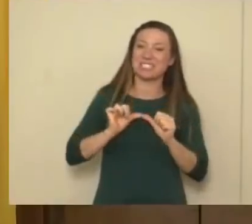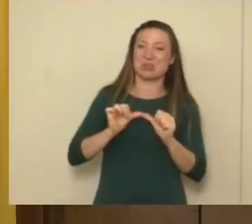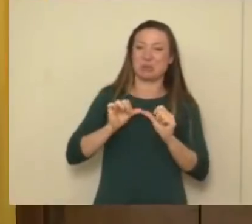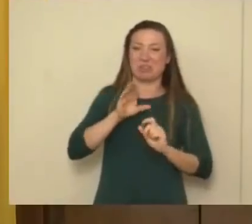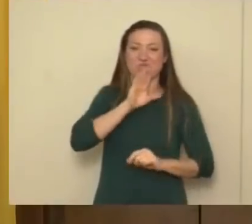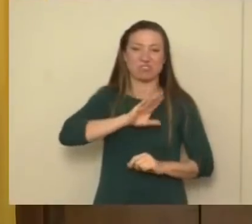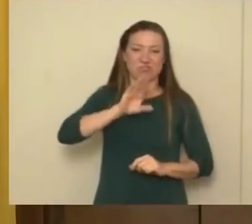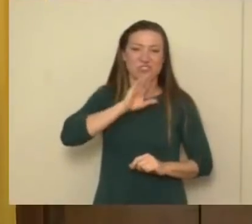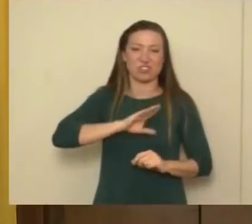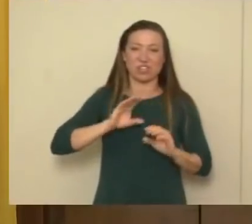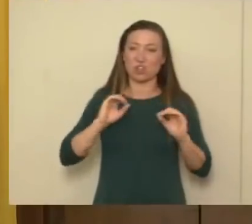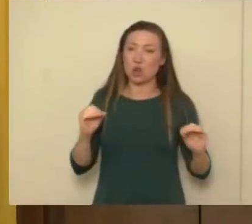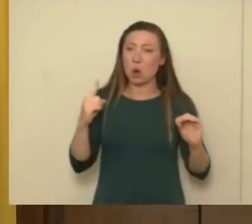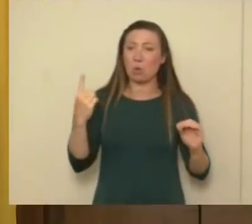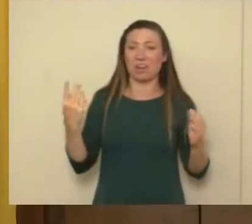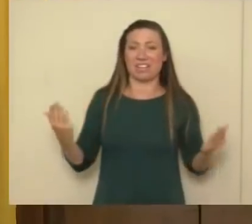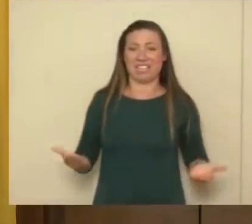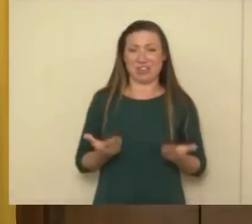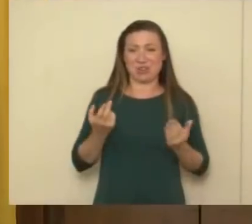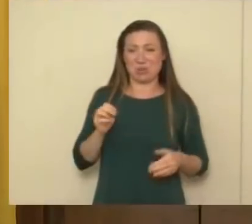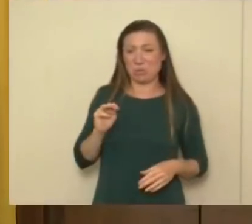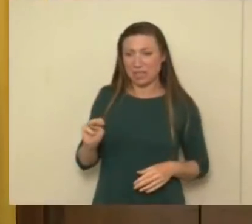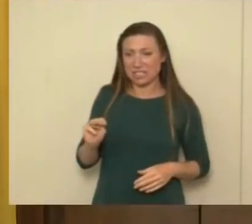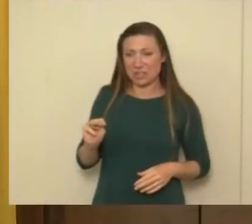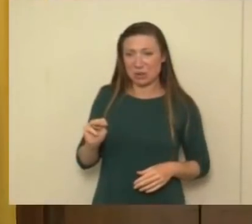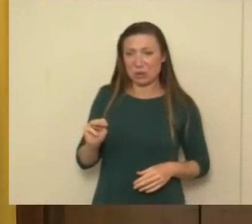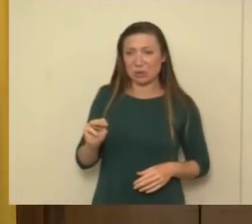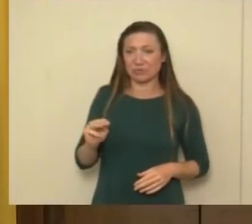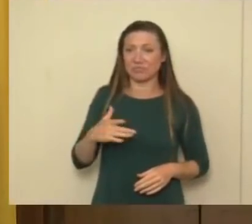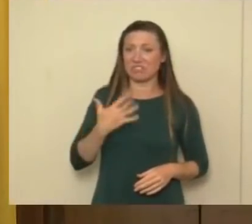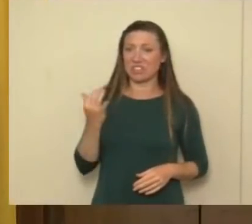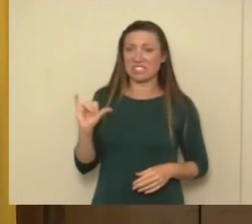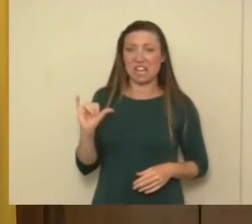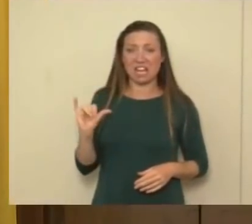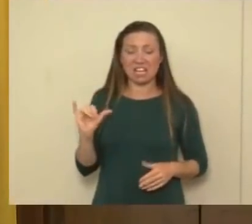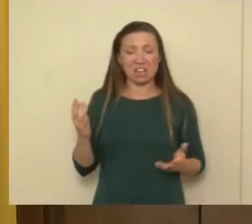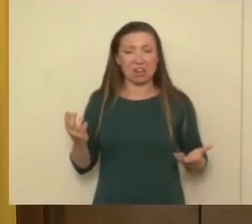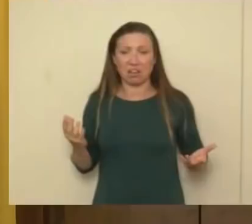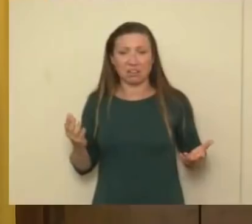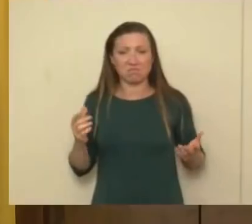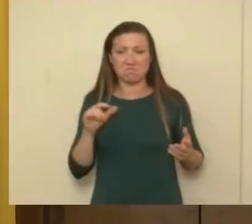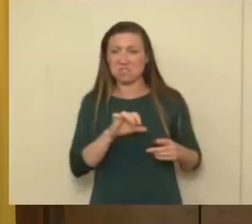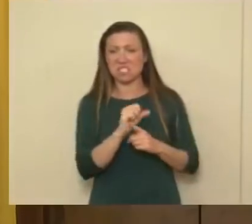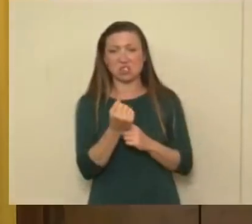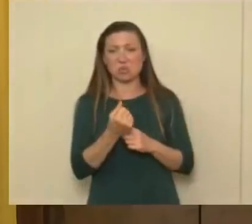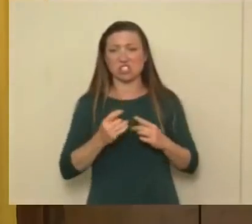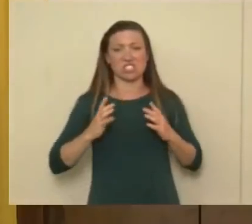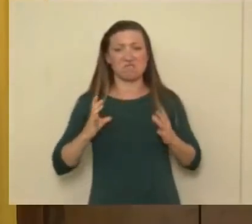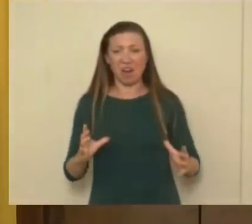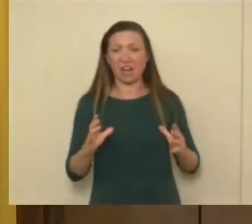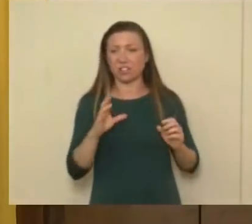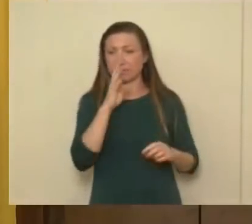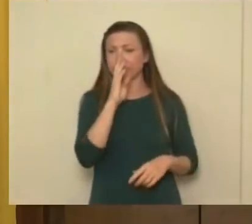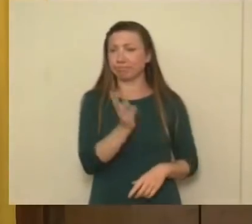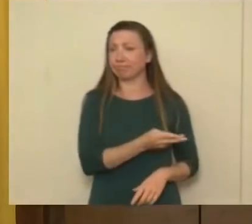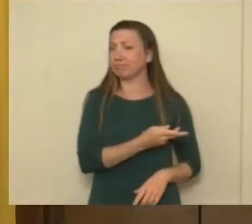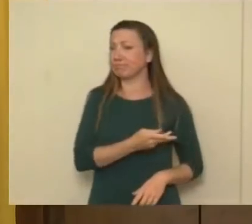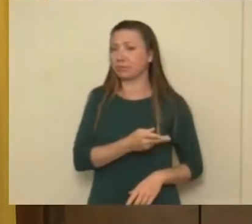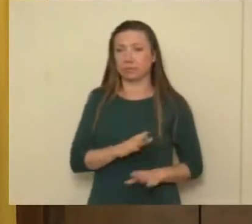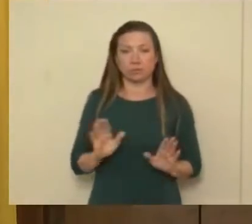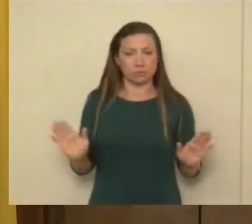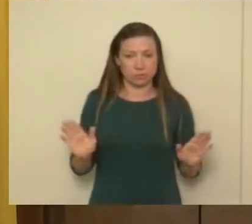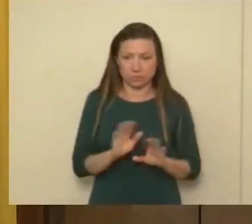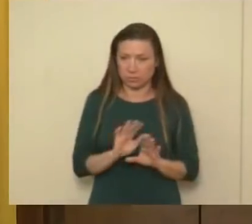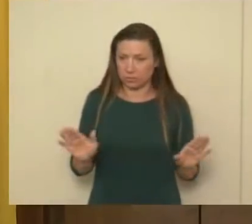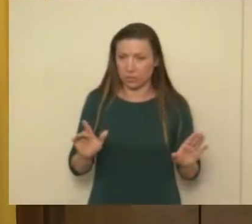in this administration thinks that that is an okay situation to walk away from. Nor are we happy